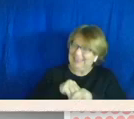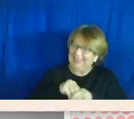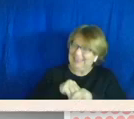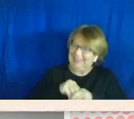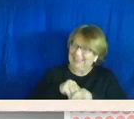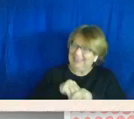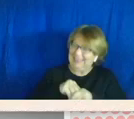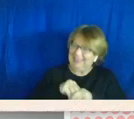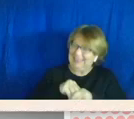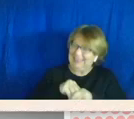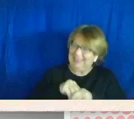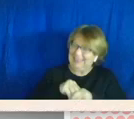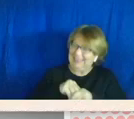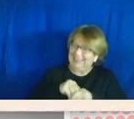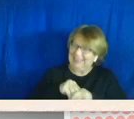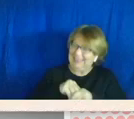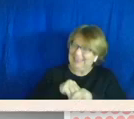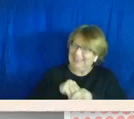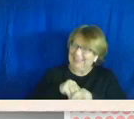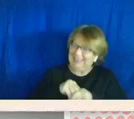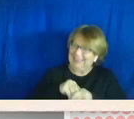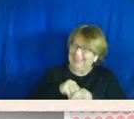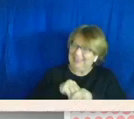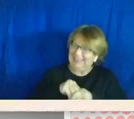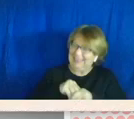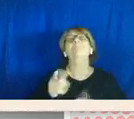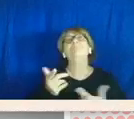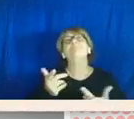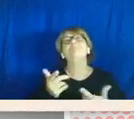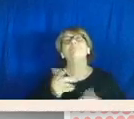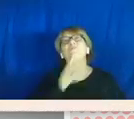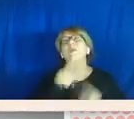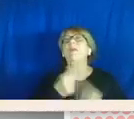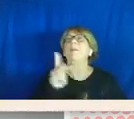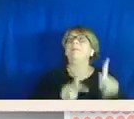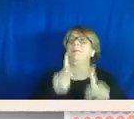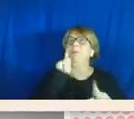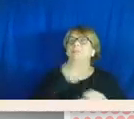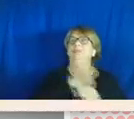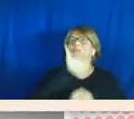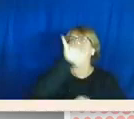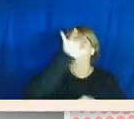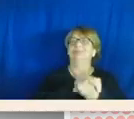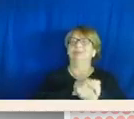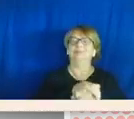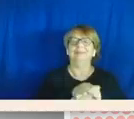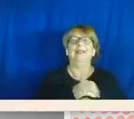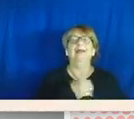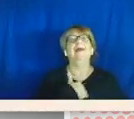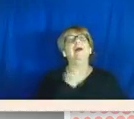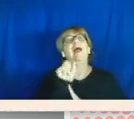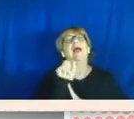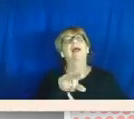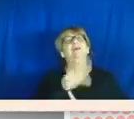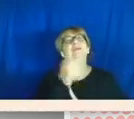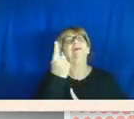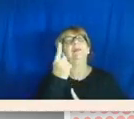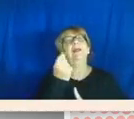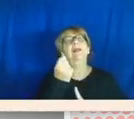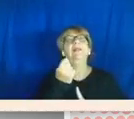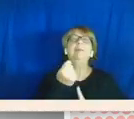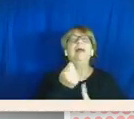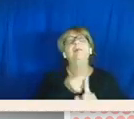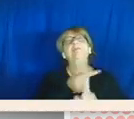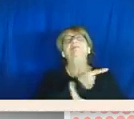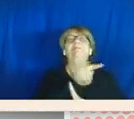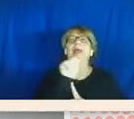Speaking of people sort of getting their tempers flared up a little bit, I wanted to ask you about something a little bit outside the ADA. And I know it